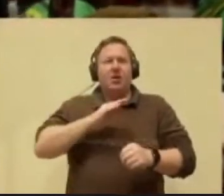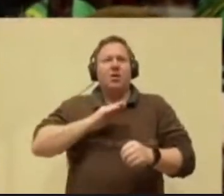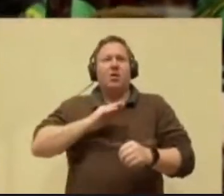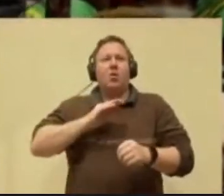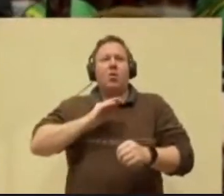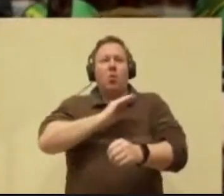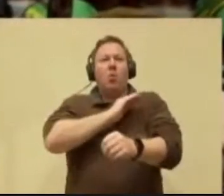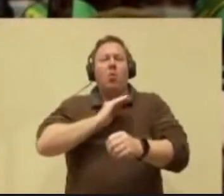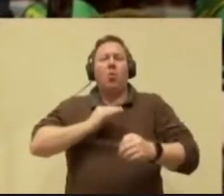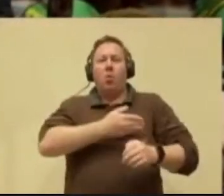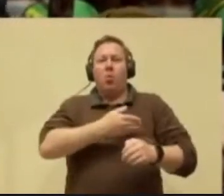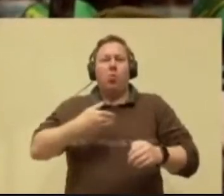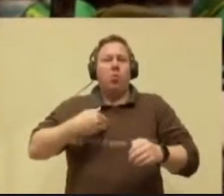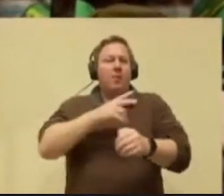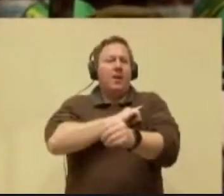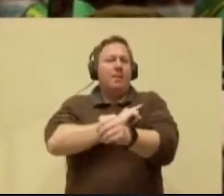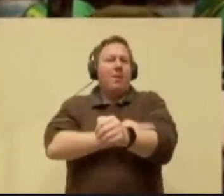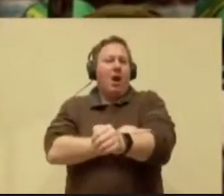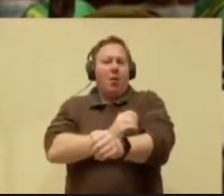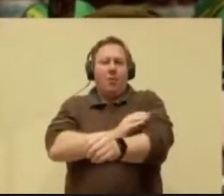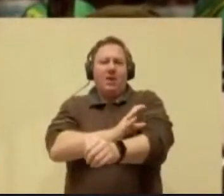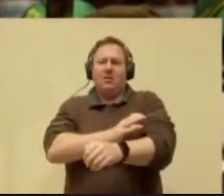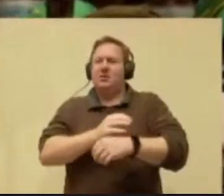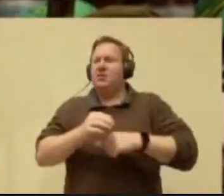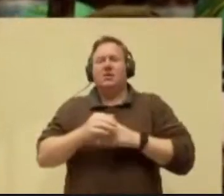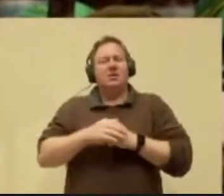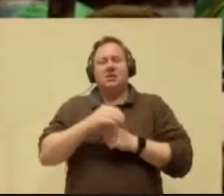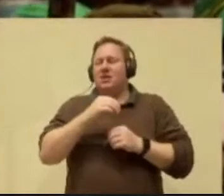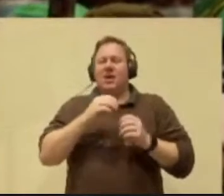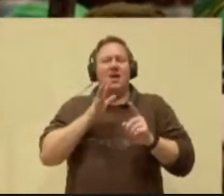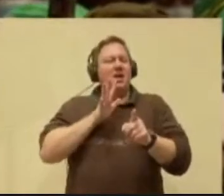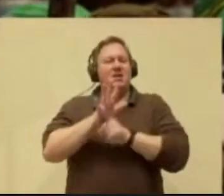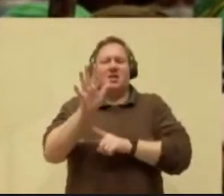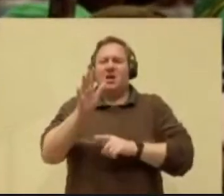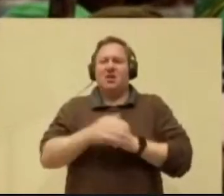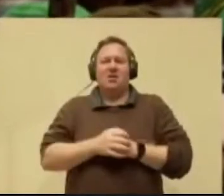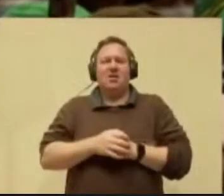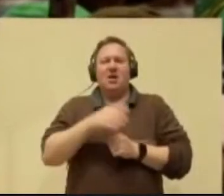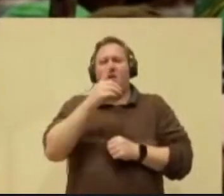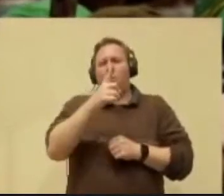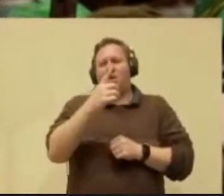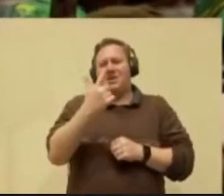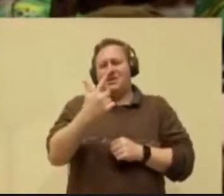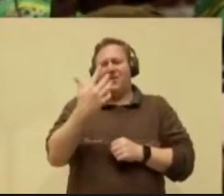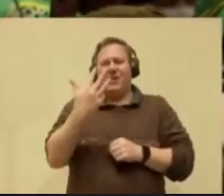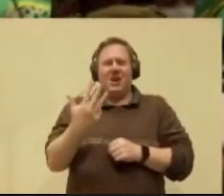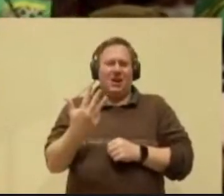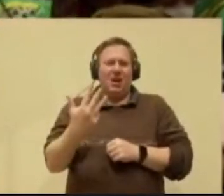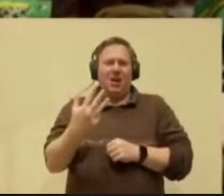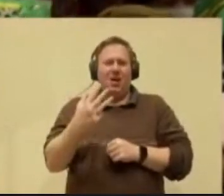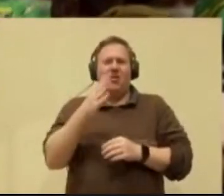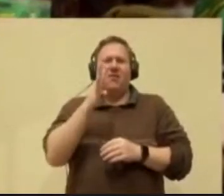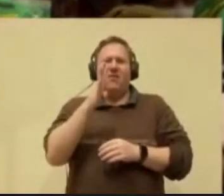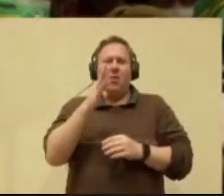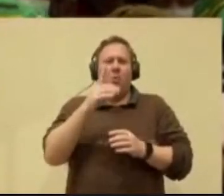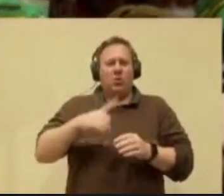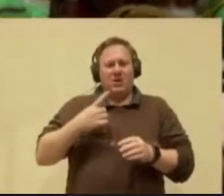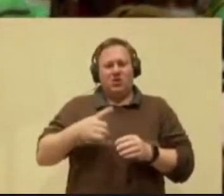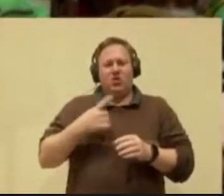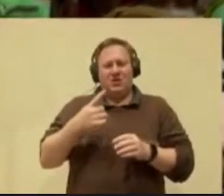insult we cannot say 179 women in four districts we have empowered them in this human